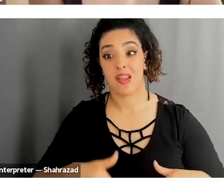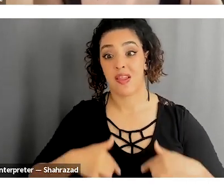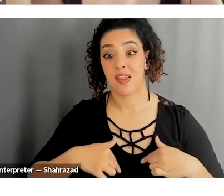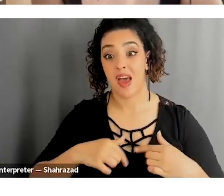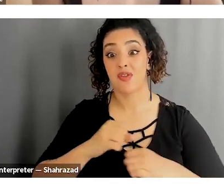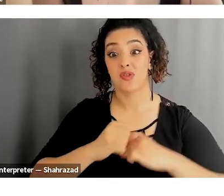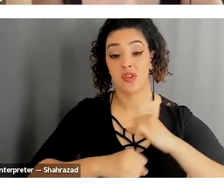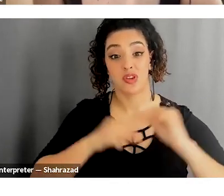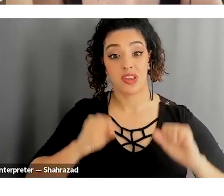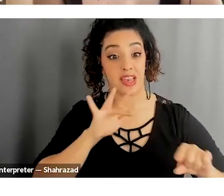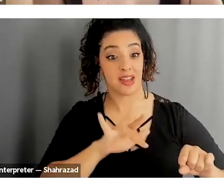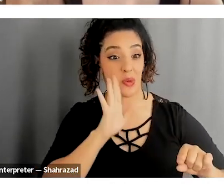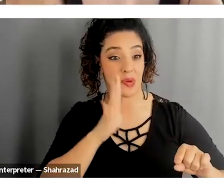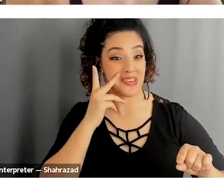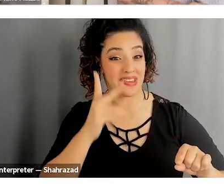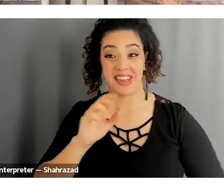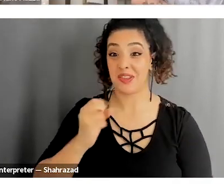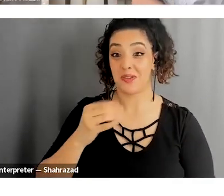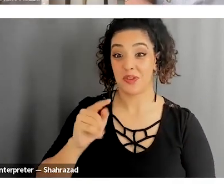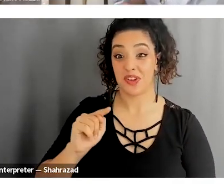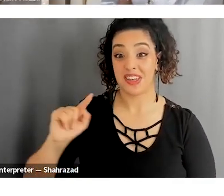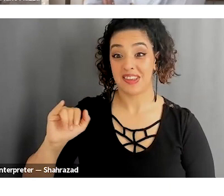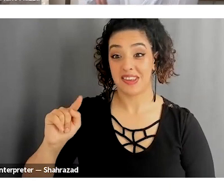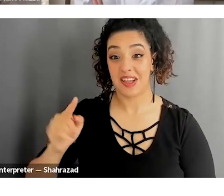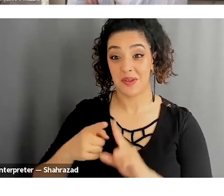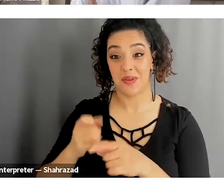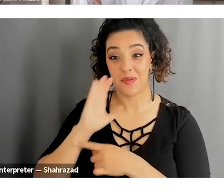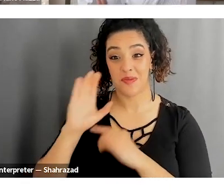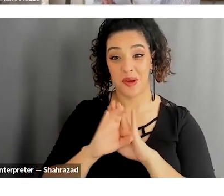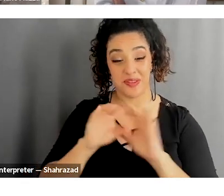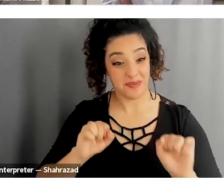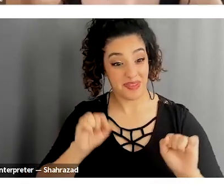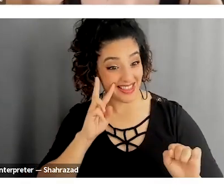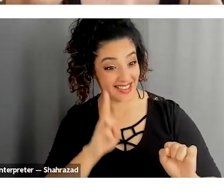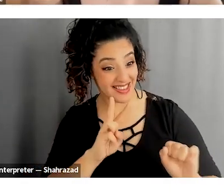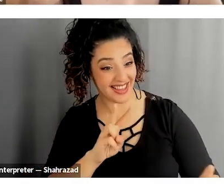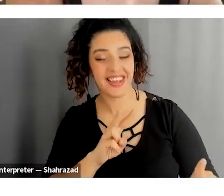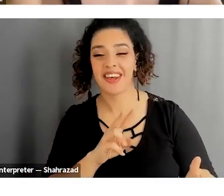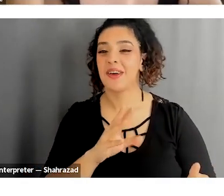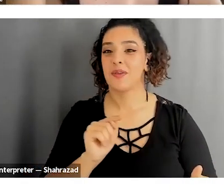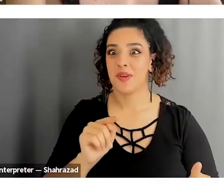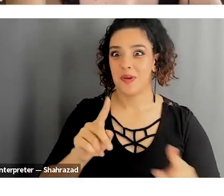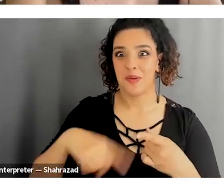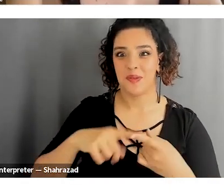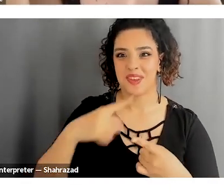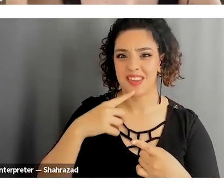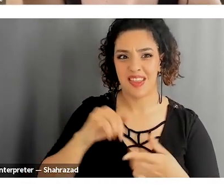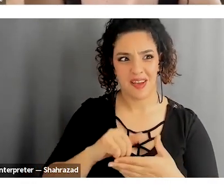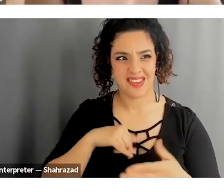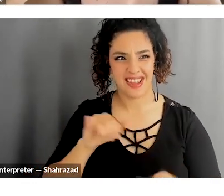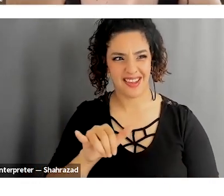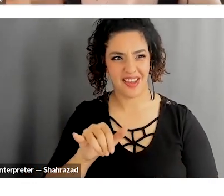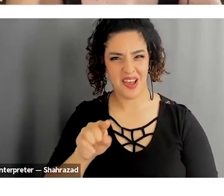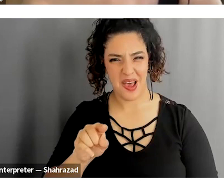it, you'll see the shit tits from the photo. They are visible. That's why as soon as you said that, I was like, wait, you're talking about Greenpoint. That